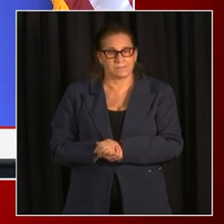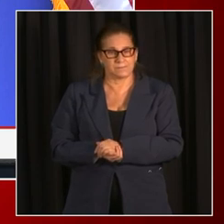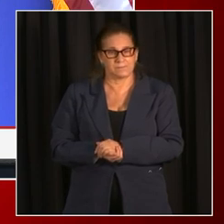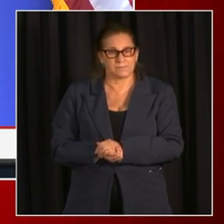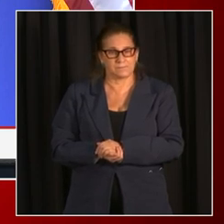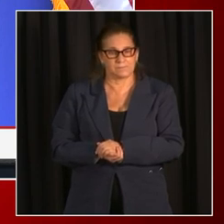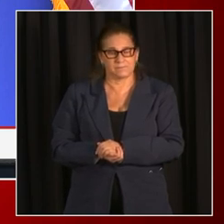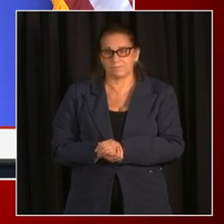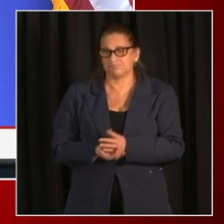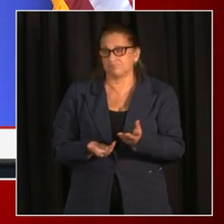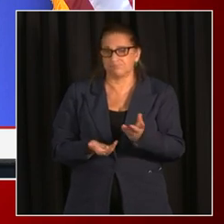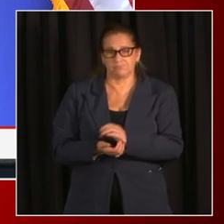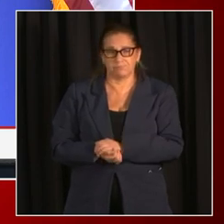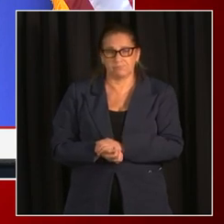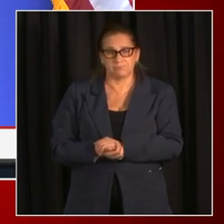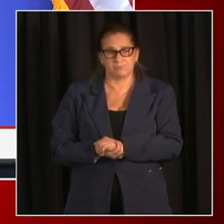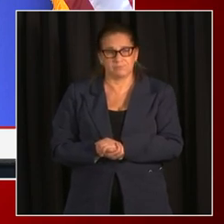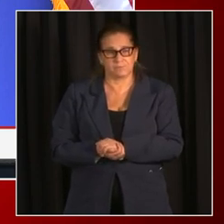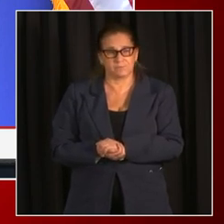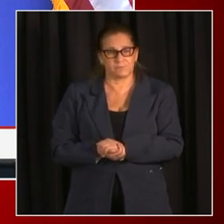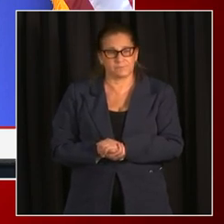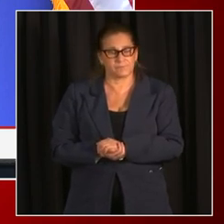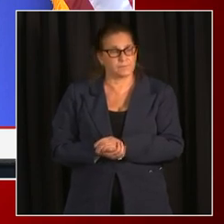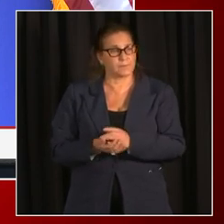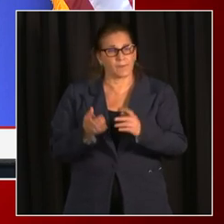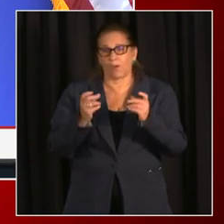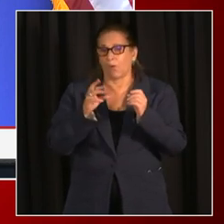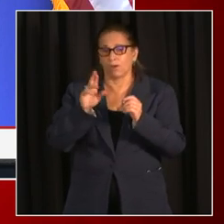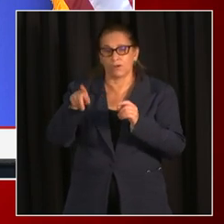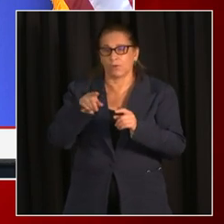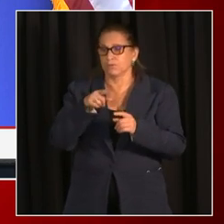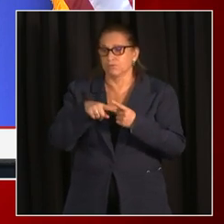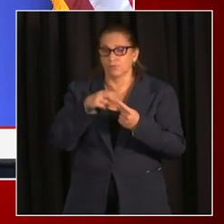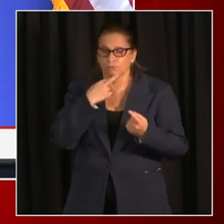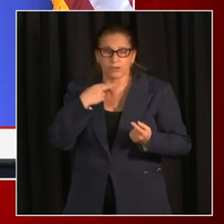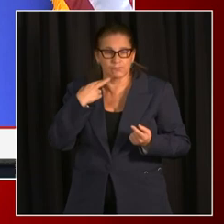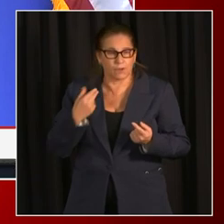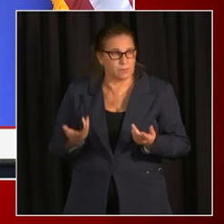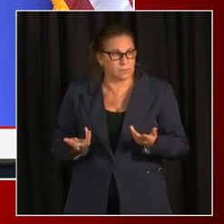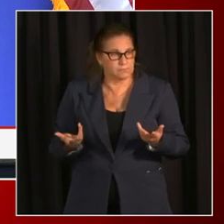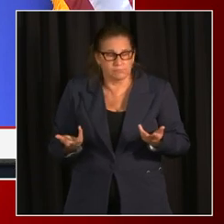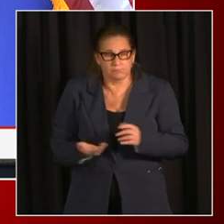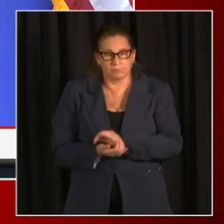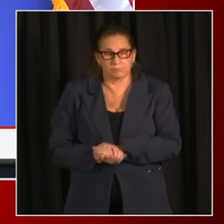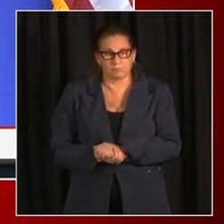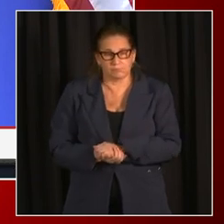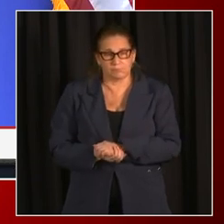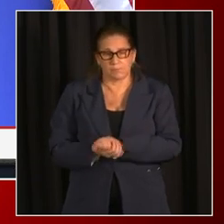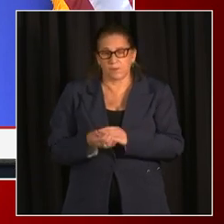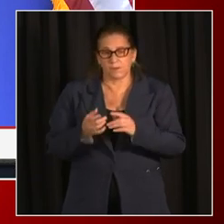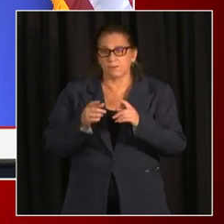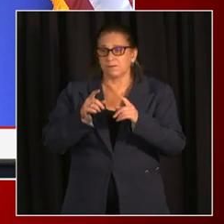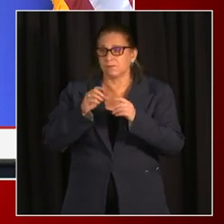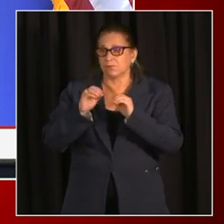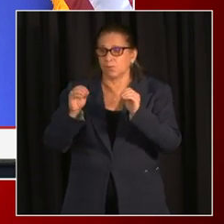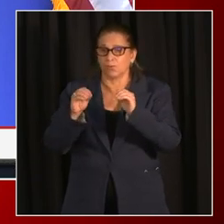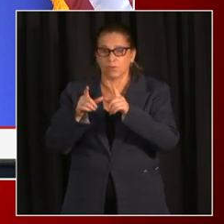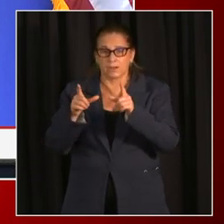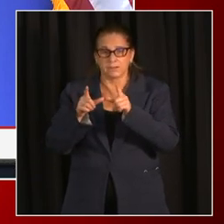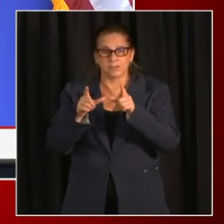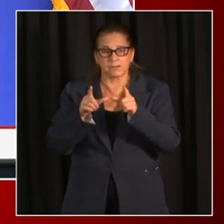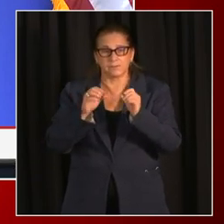that space. There's just the indoor restaurants as it relates to the bars at ABRA, but nobody talks